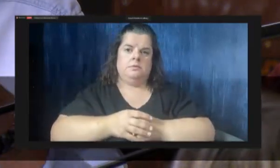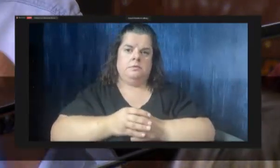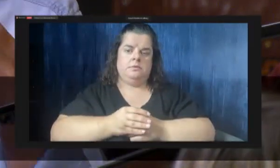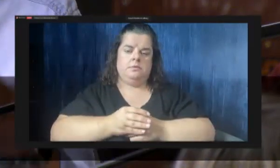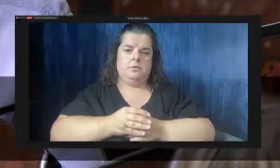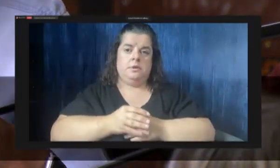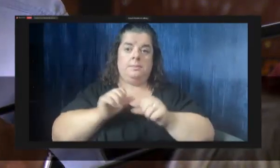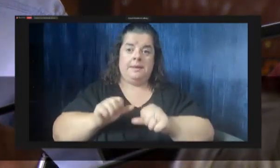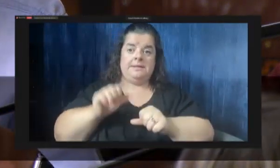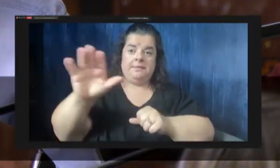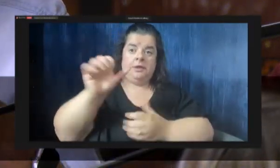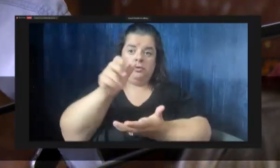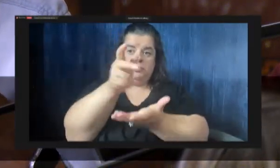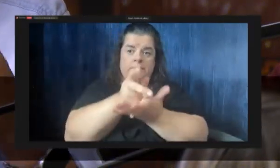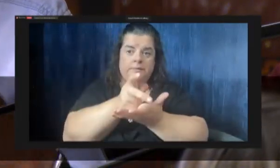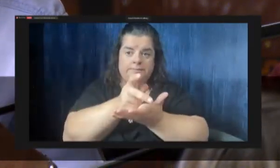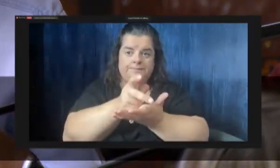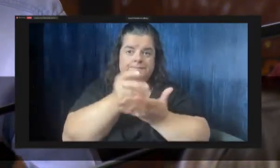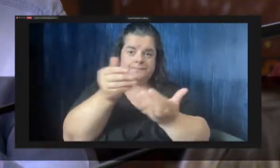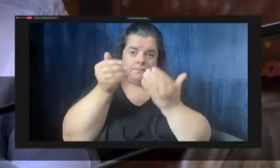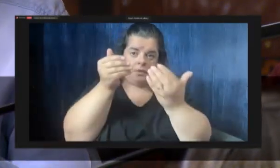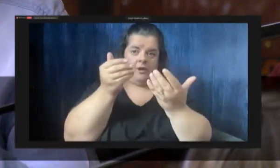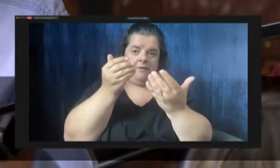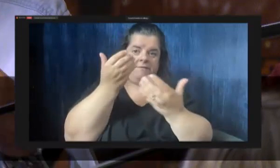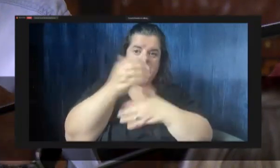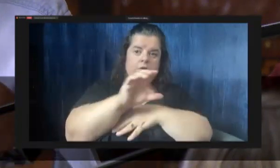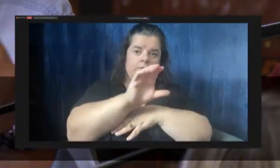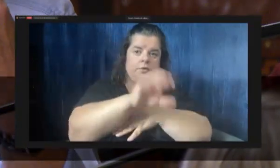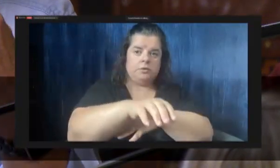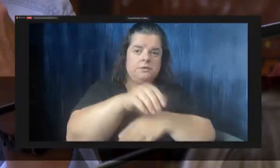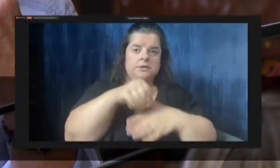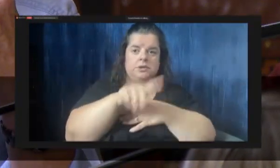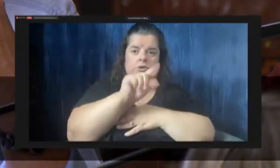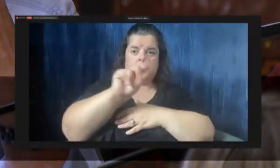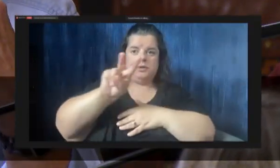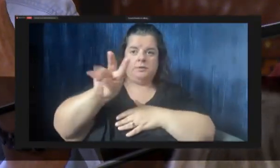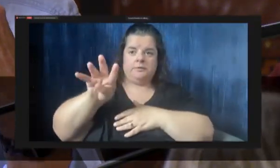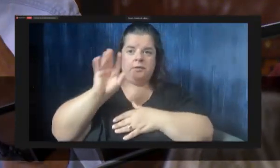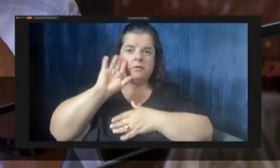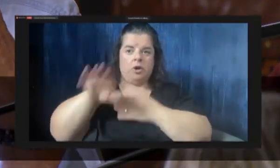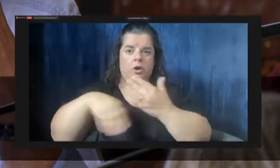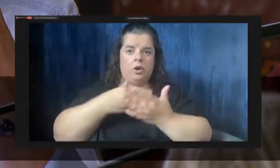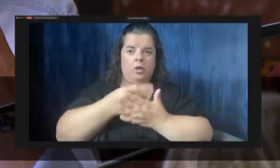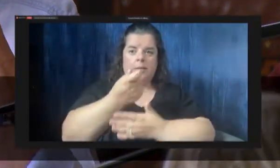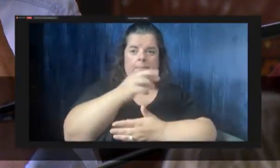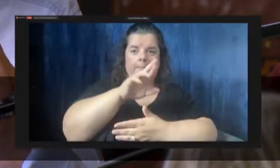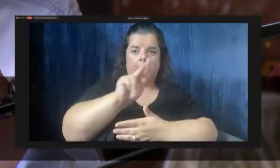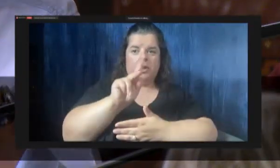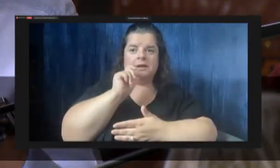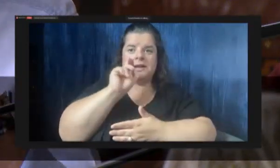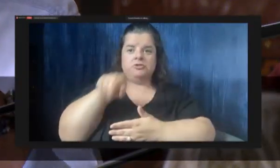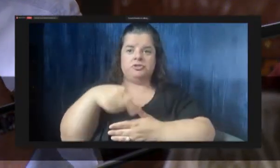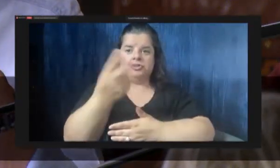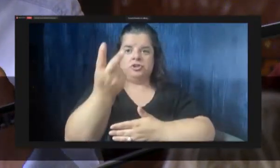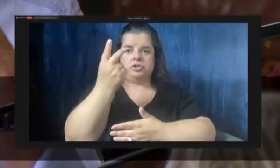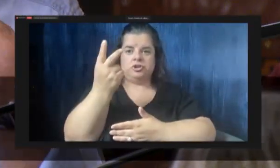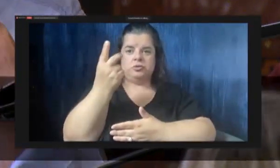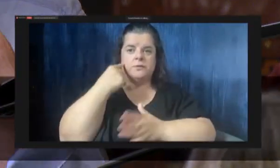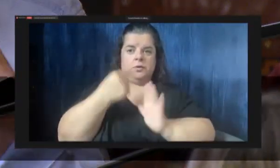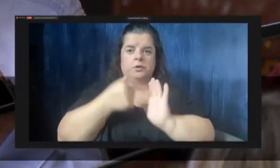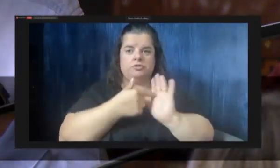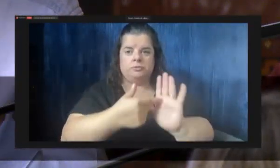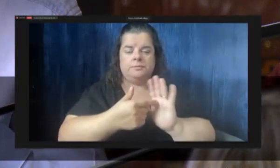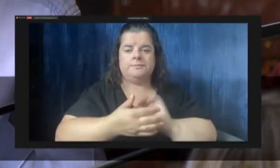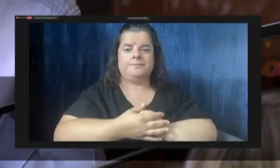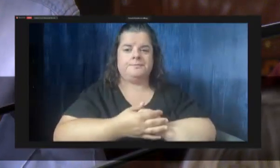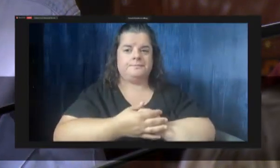their approval and then go full force into 24 for all of our parks, not just the two demonstrations. So I don't